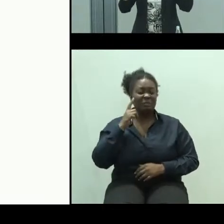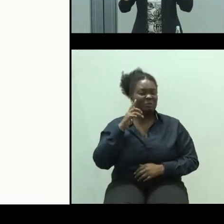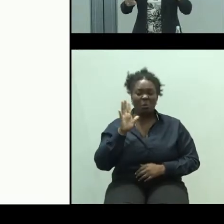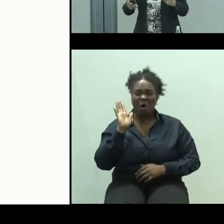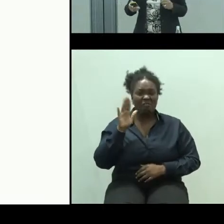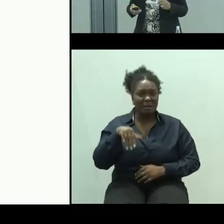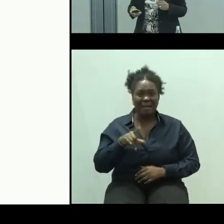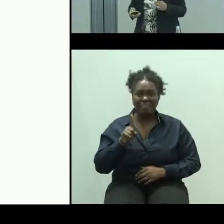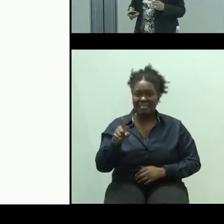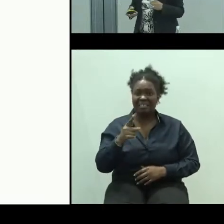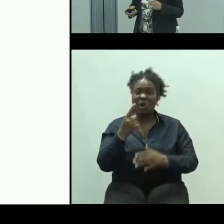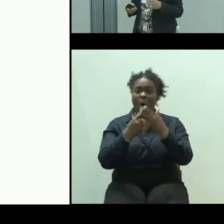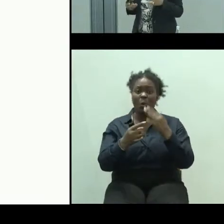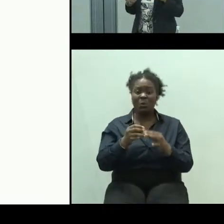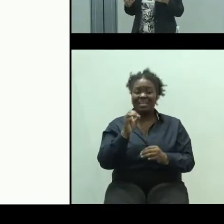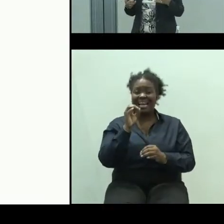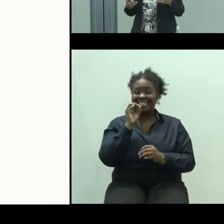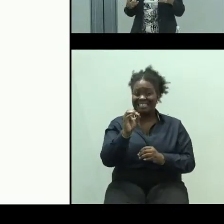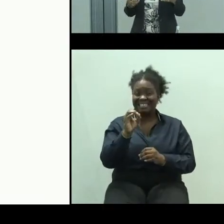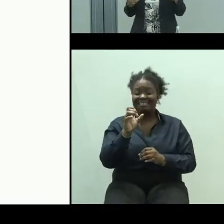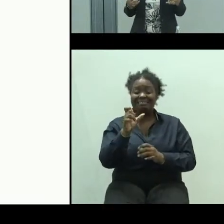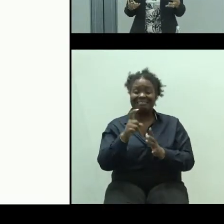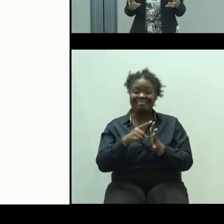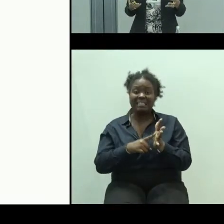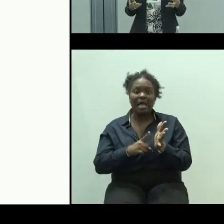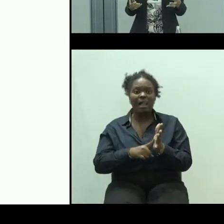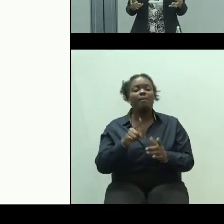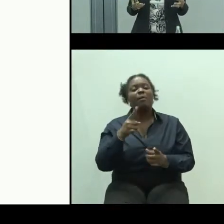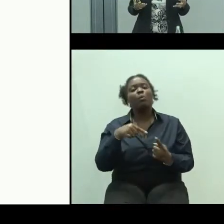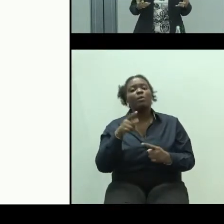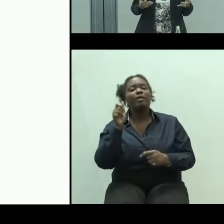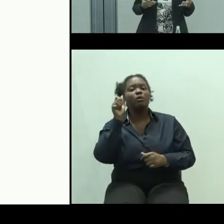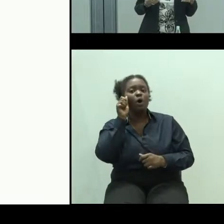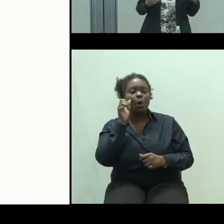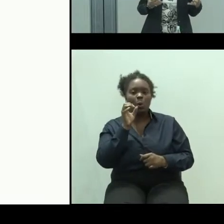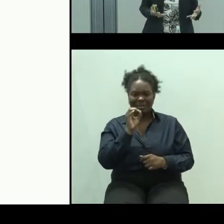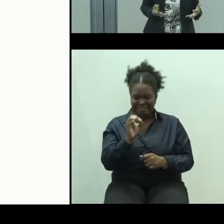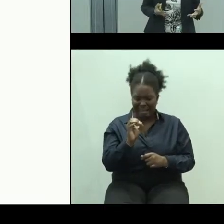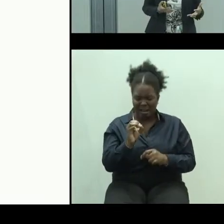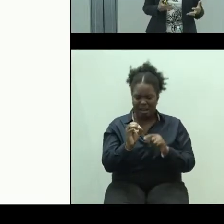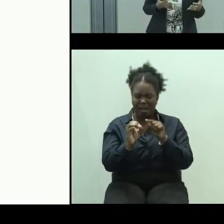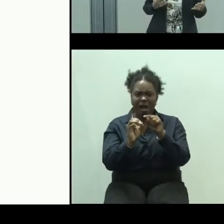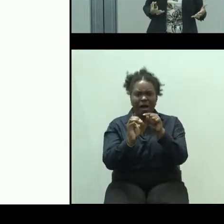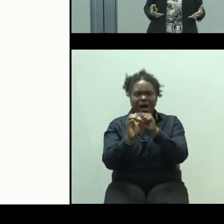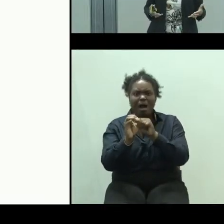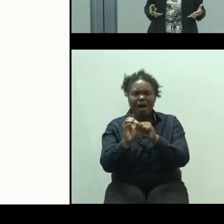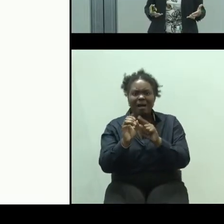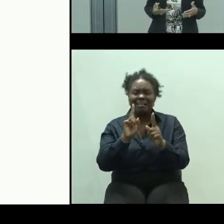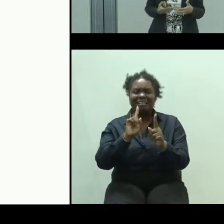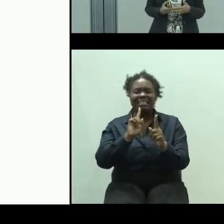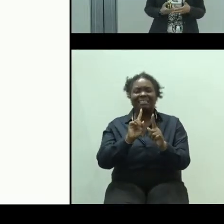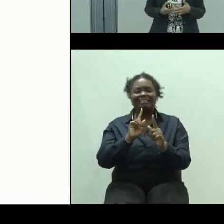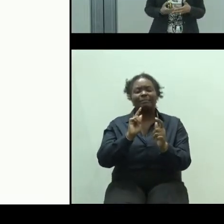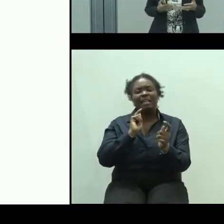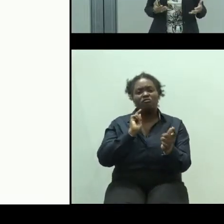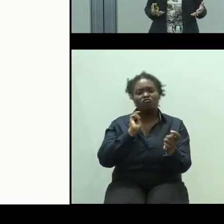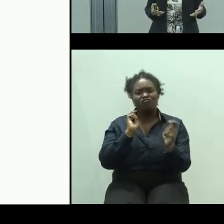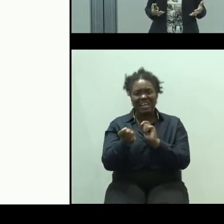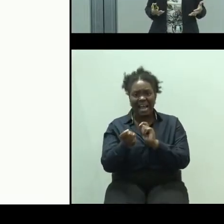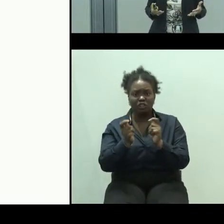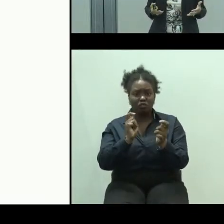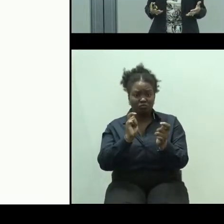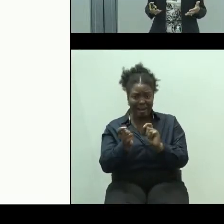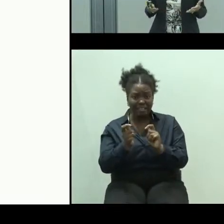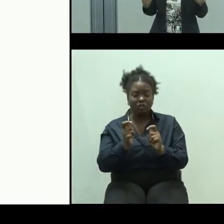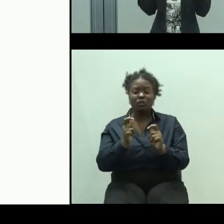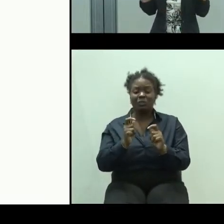just a cell. What we know, of course, is that a cell is comprised of many different reactions and many different